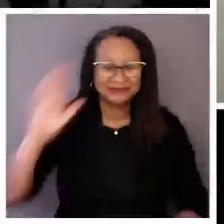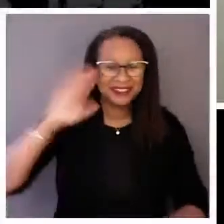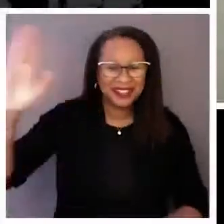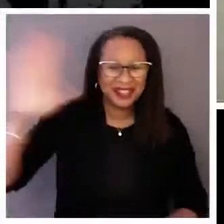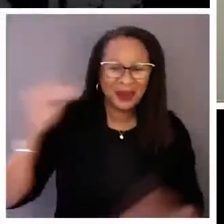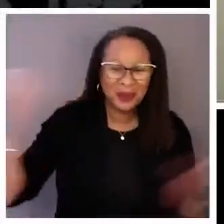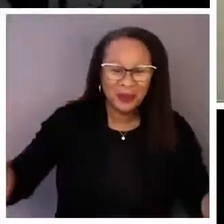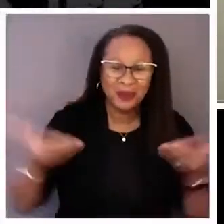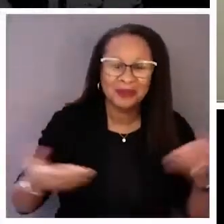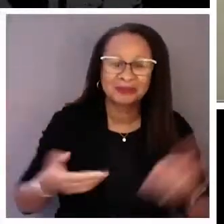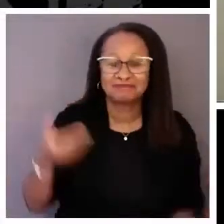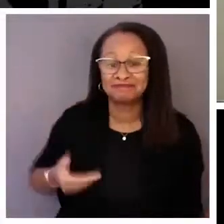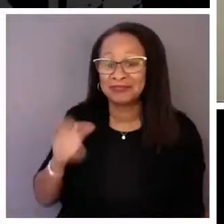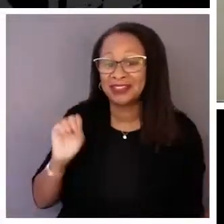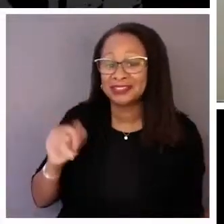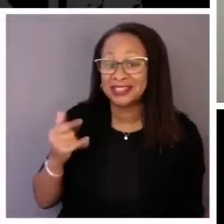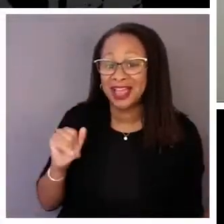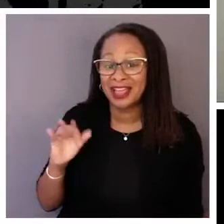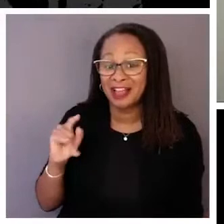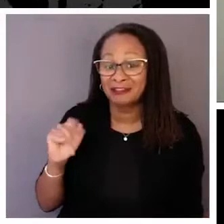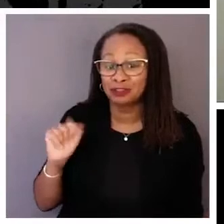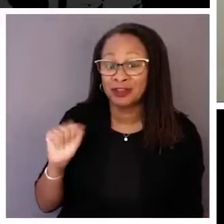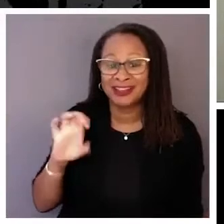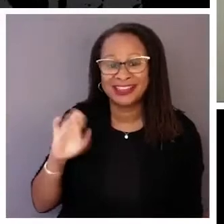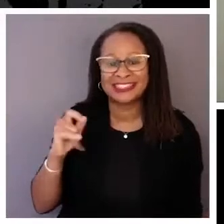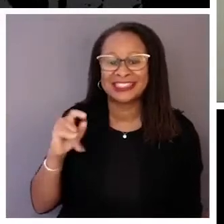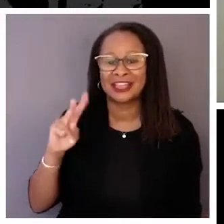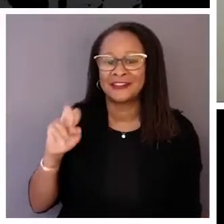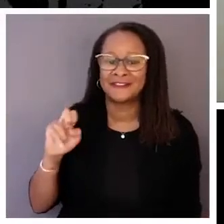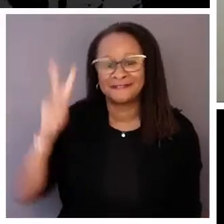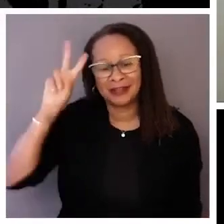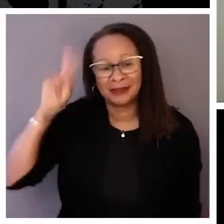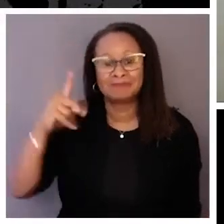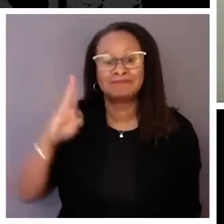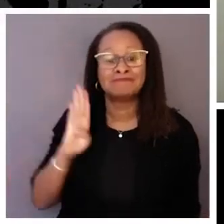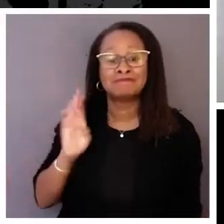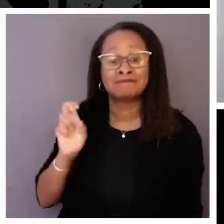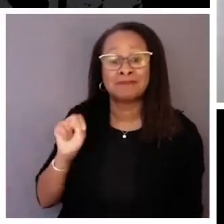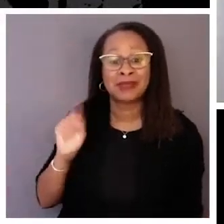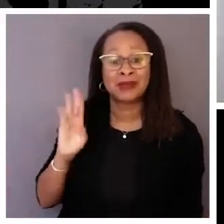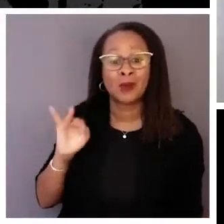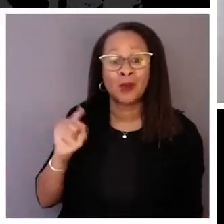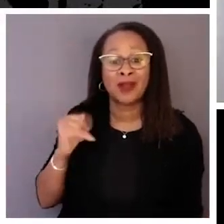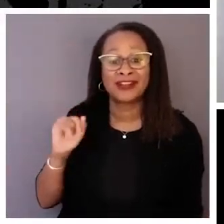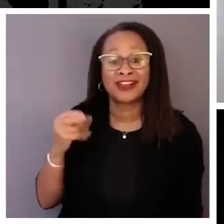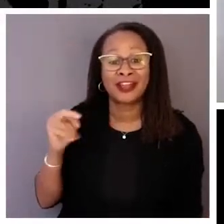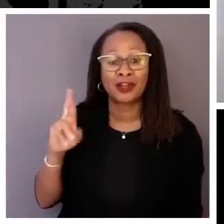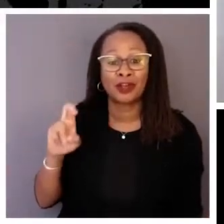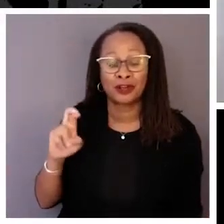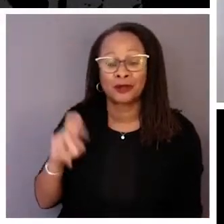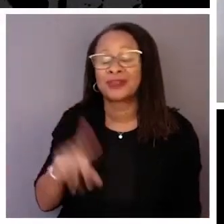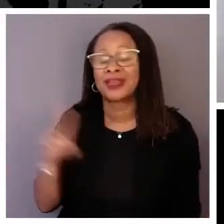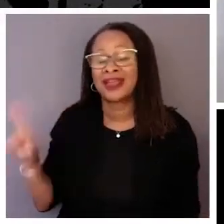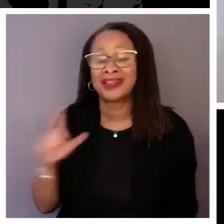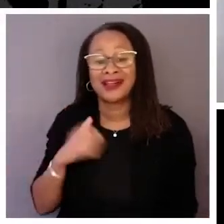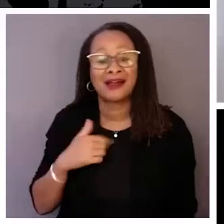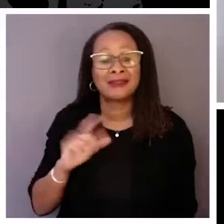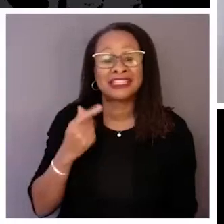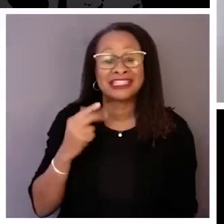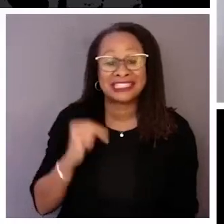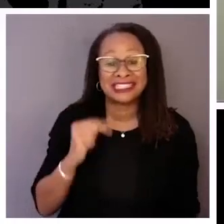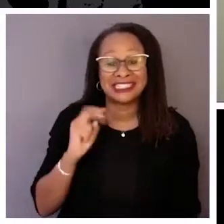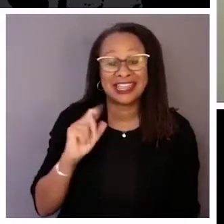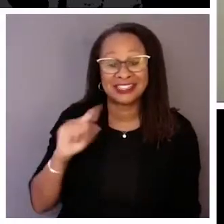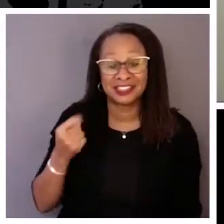Hello and welcome. I am SAG-AFTRA Executive Vice President Ben Whitehair. And I'm NextGen Performers Committee Chair Jenna